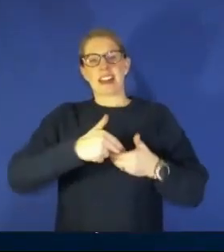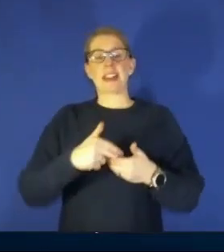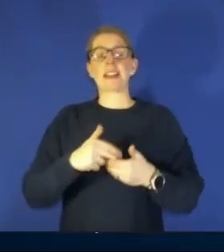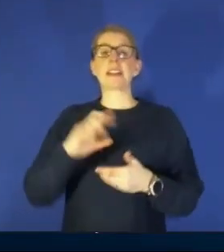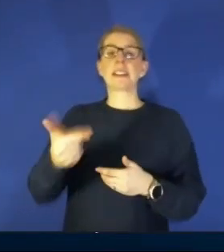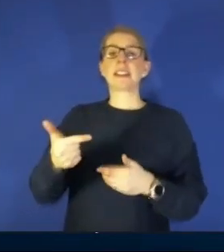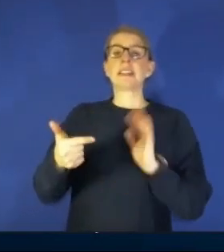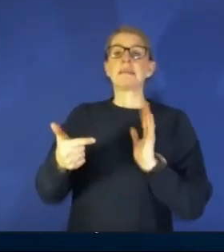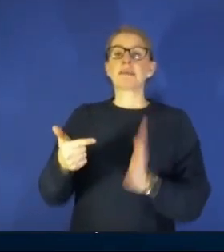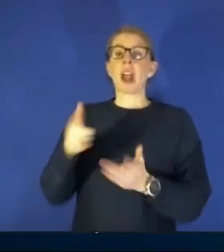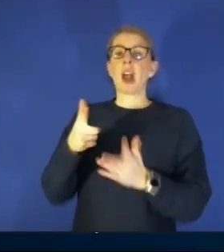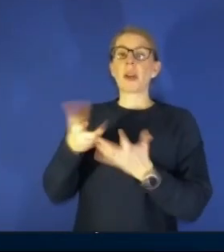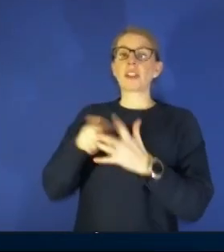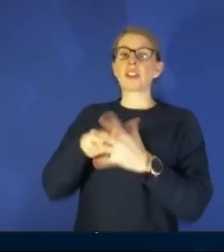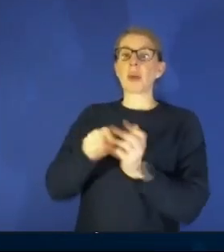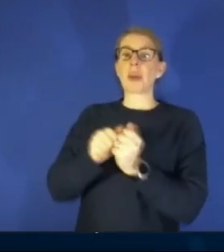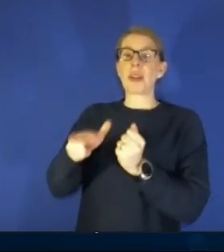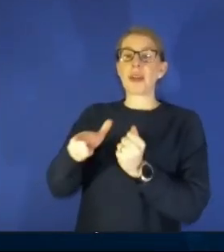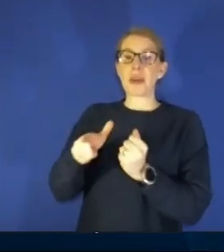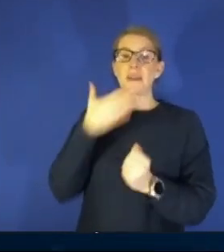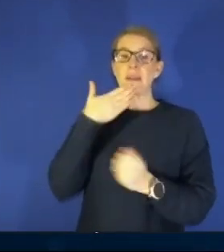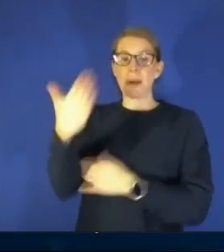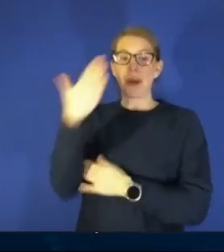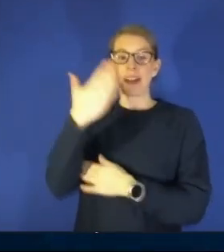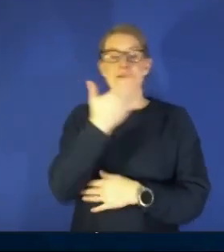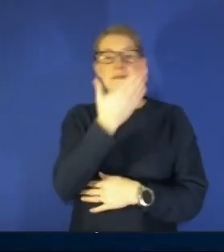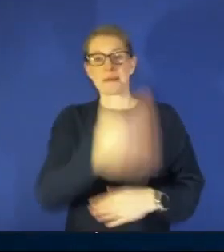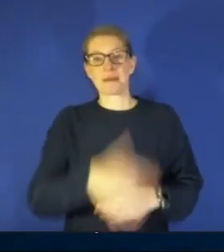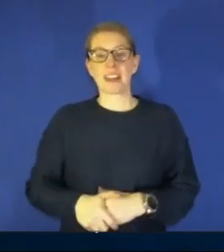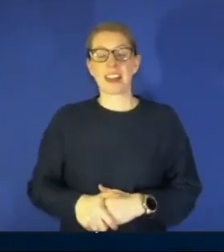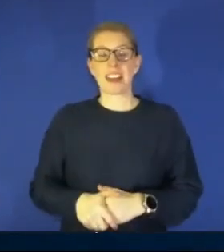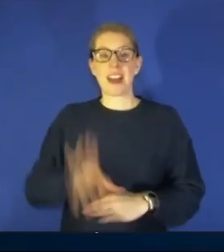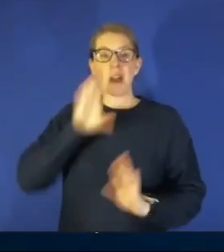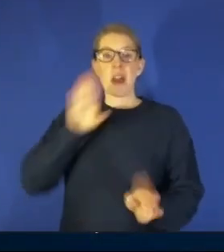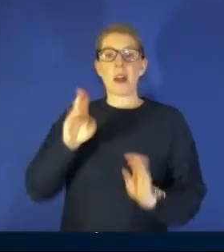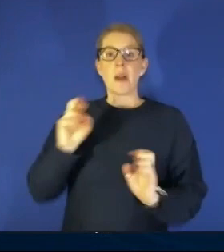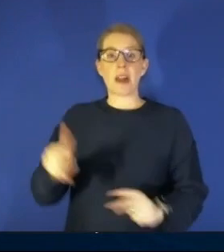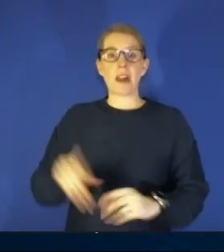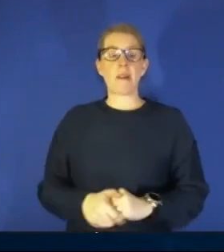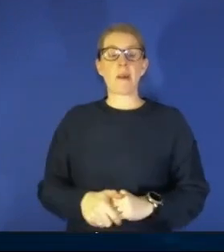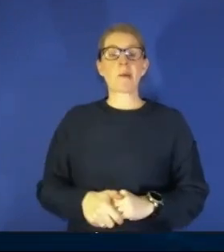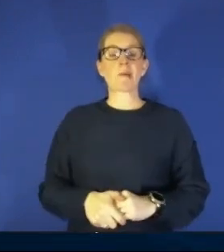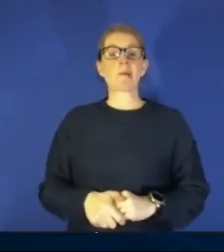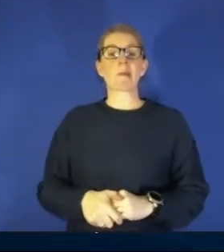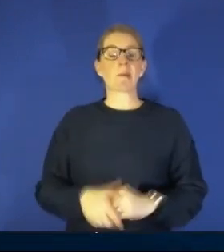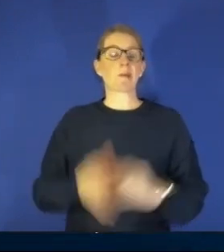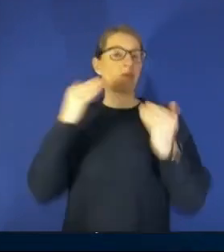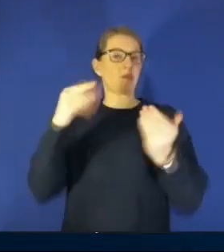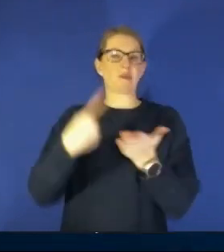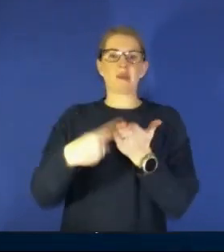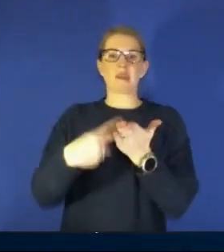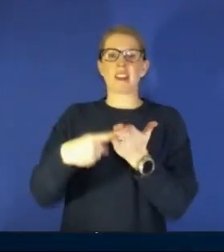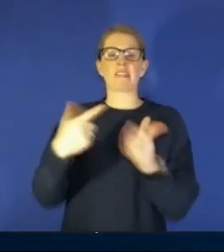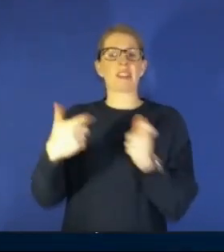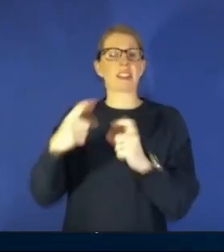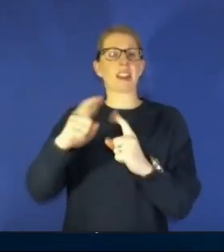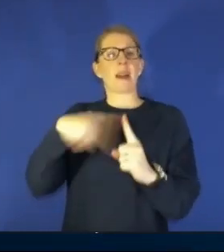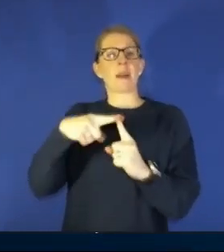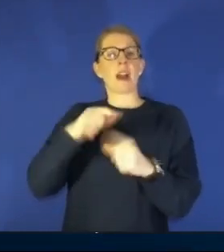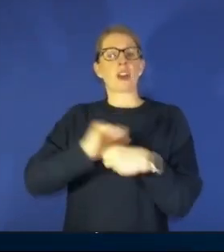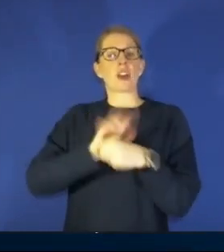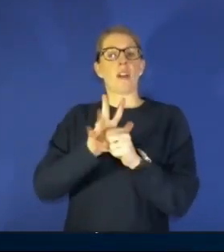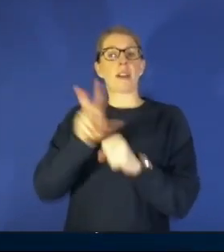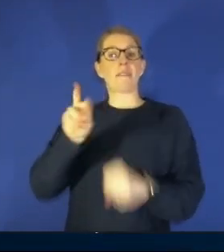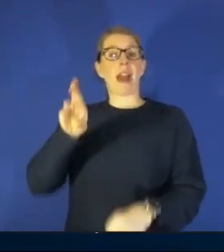start with you. Good morning to you, by the way. Good morning. Hi. Okay. So let's just talk quickly about the COVID virus, the